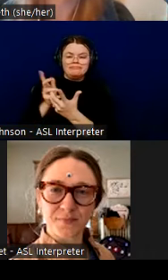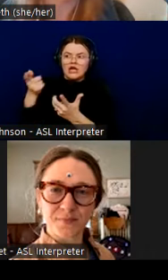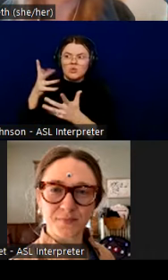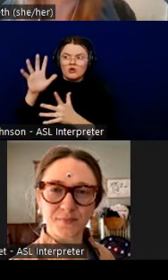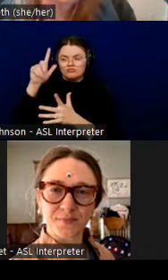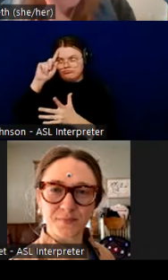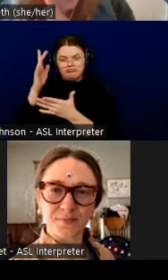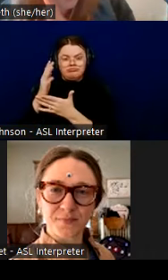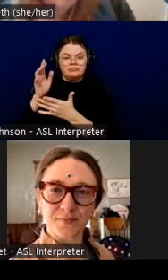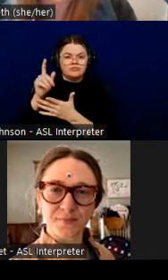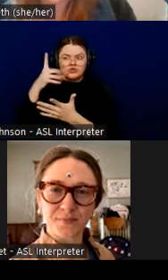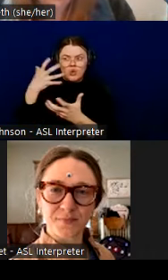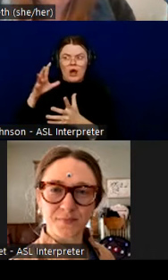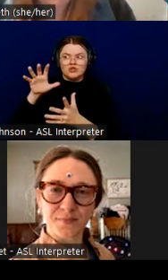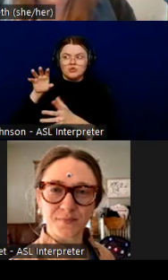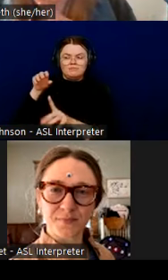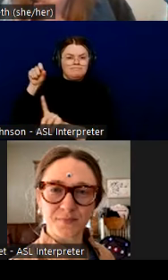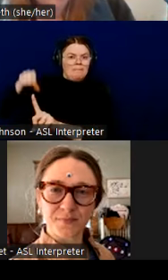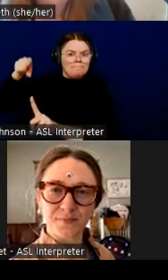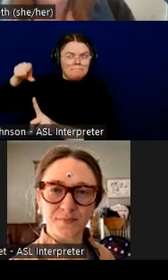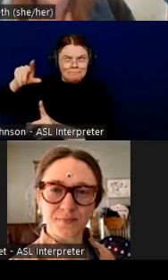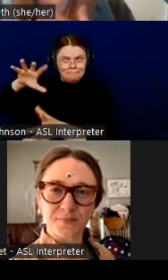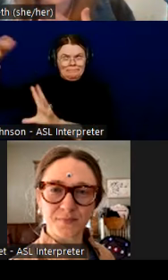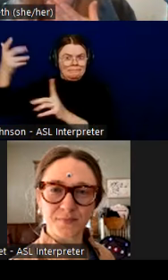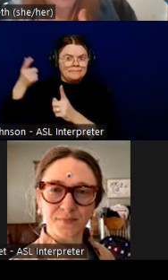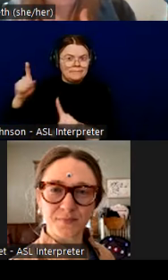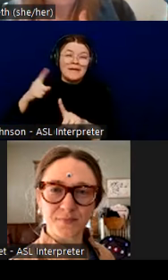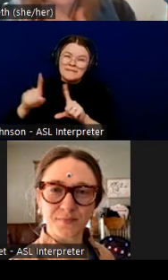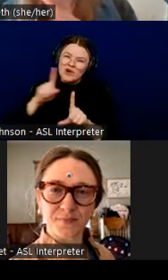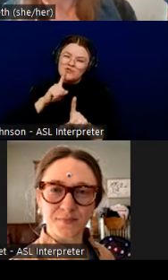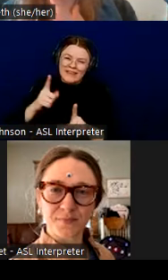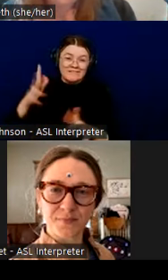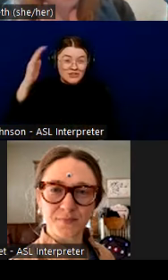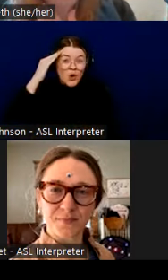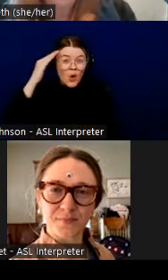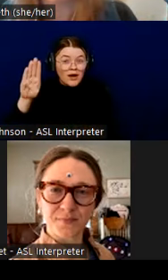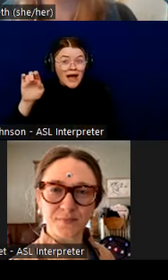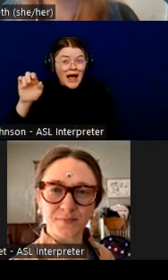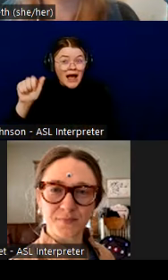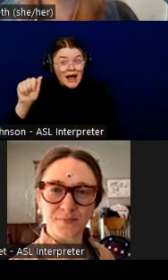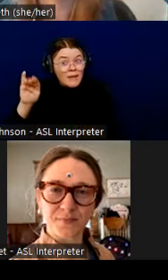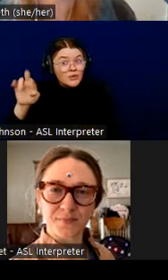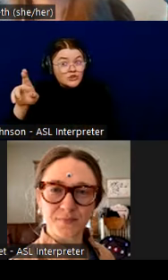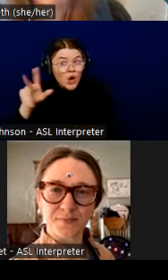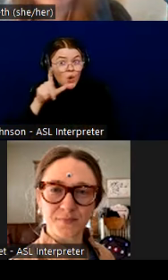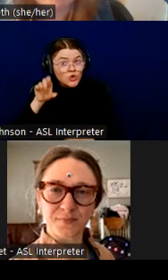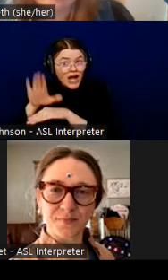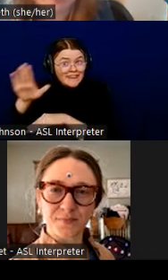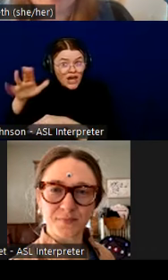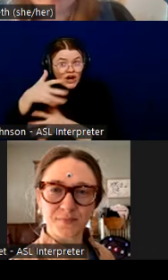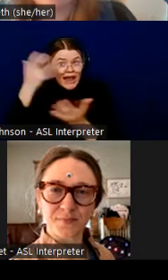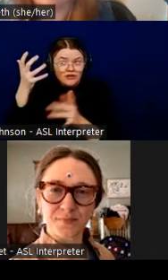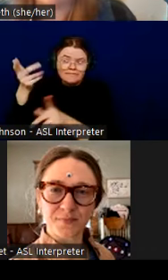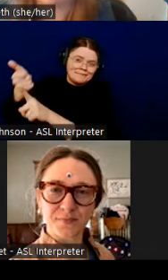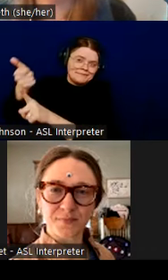anger. Even though we know that the only person who causes an abuser's anger is the abuser, but they'll try their